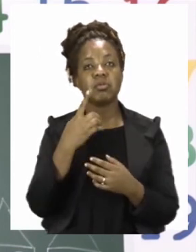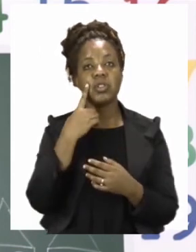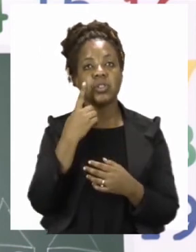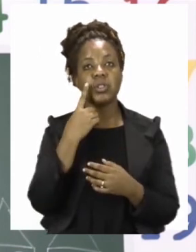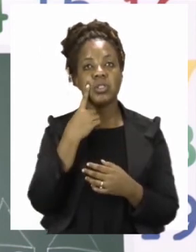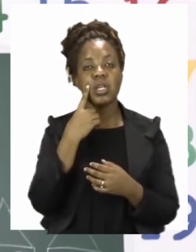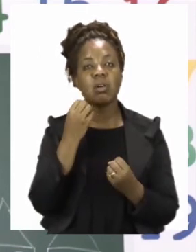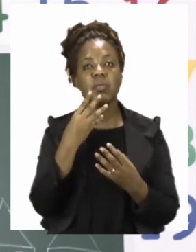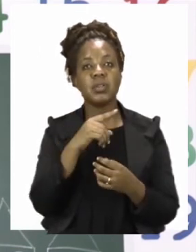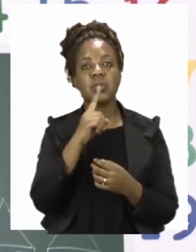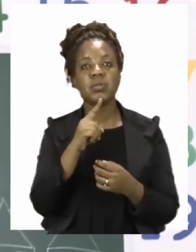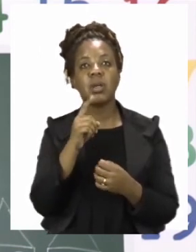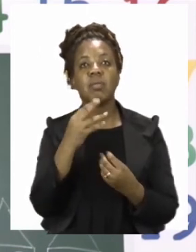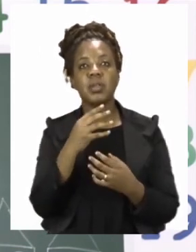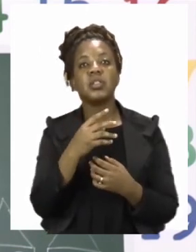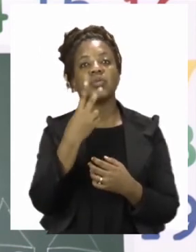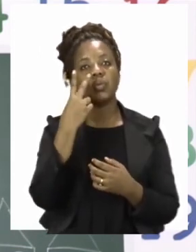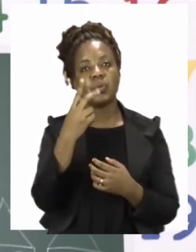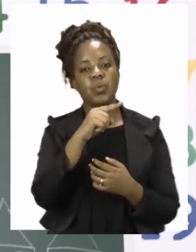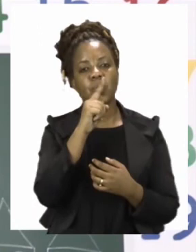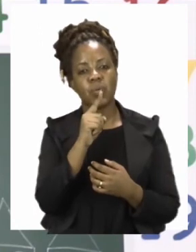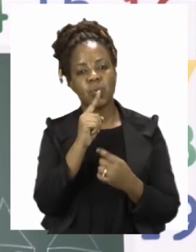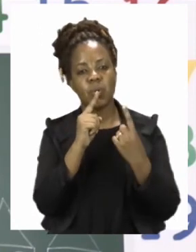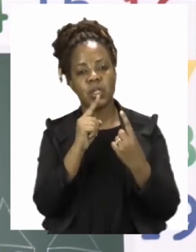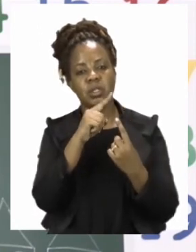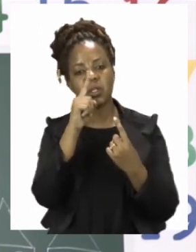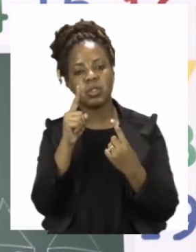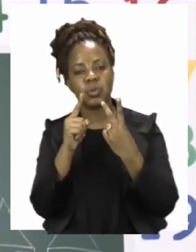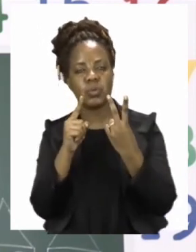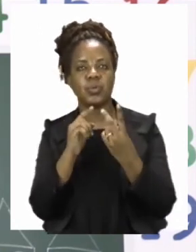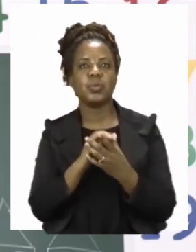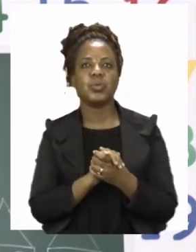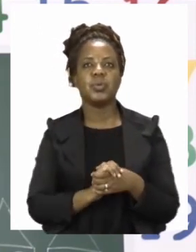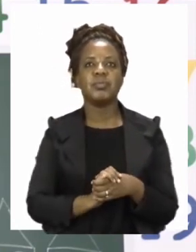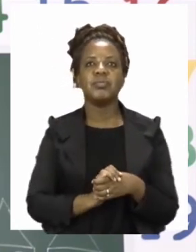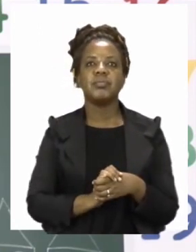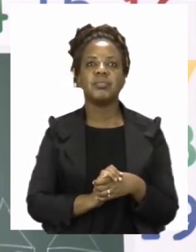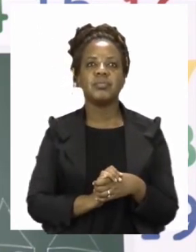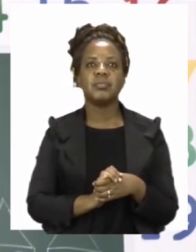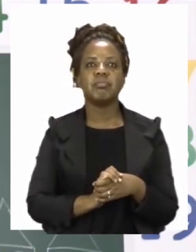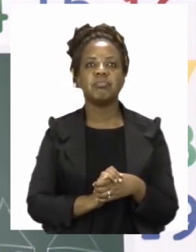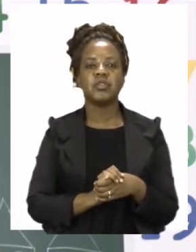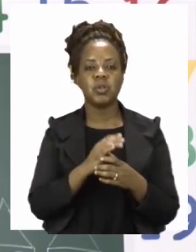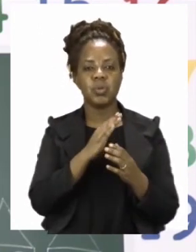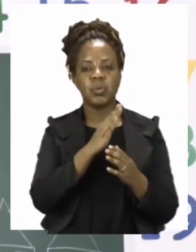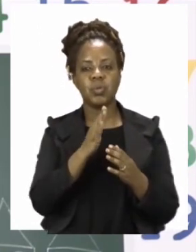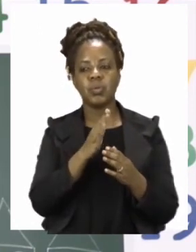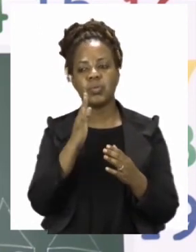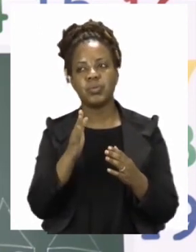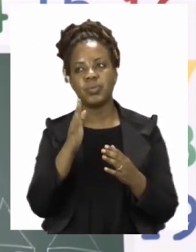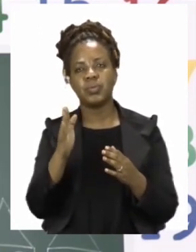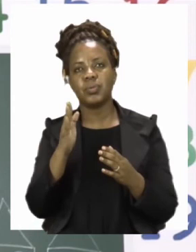hops. So we also did 2 hops, which means that there are 2 numbers in between each of the